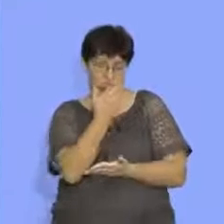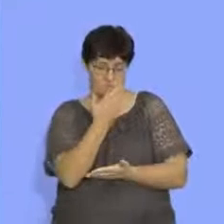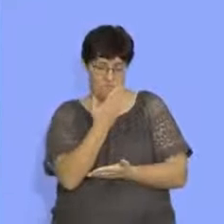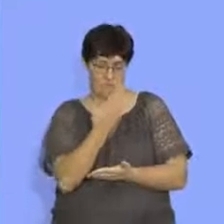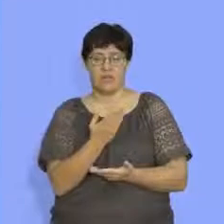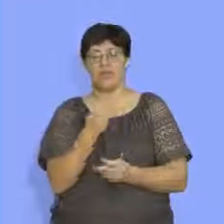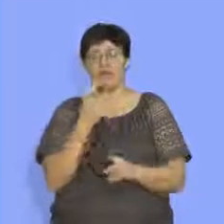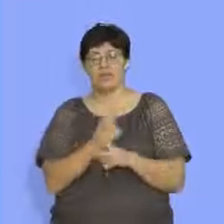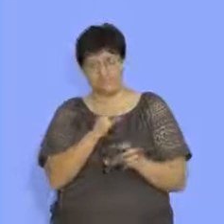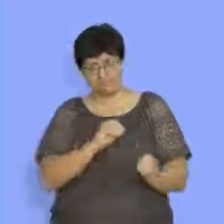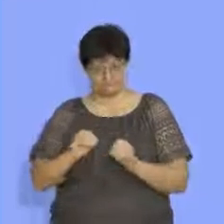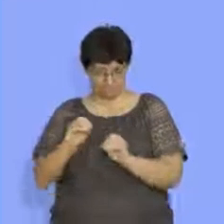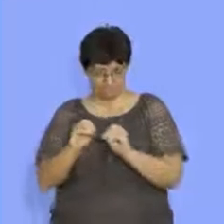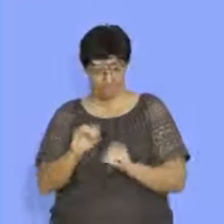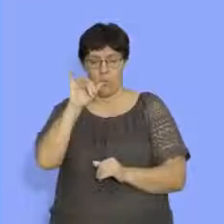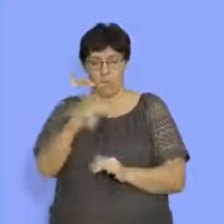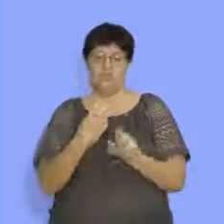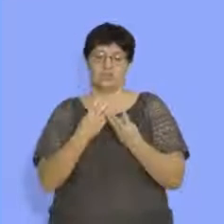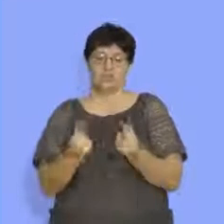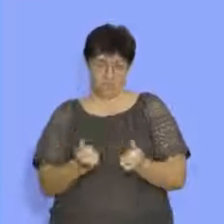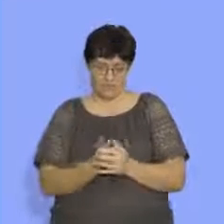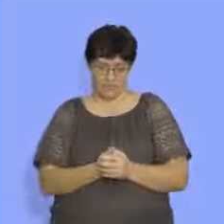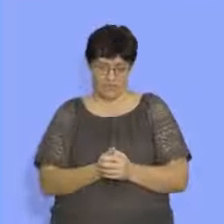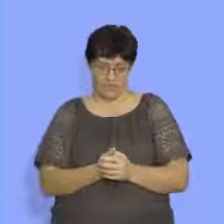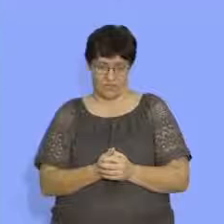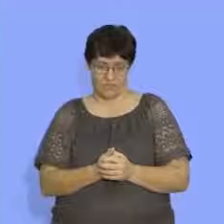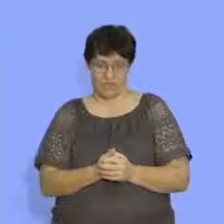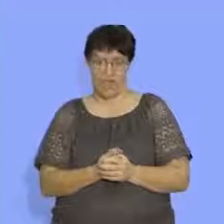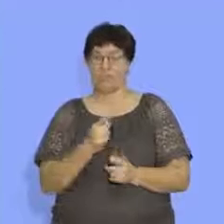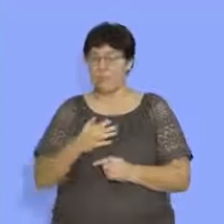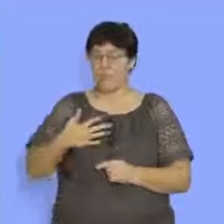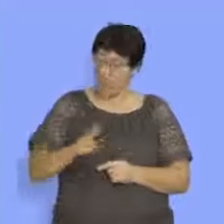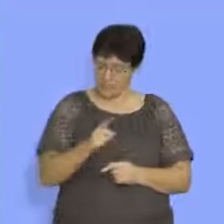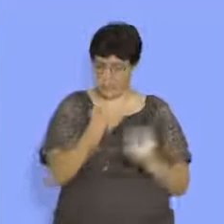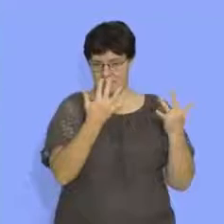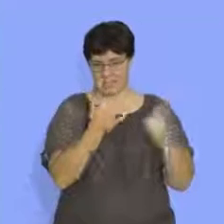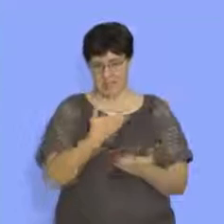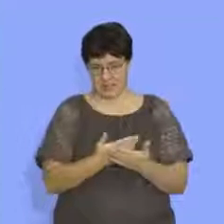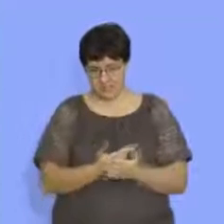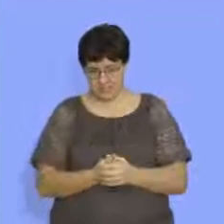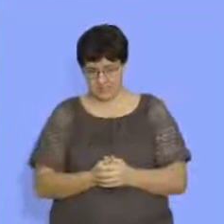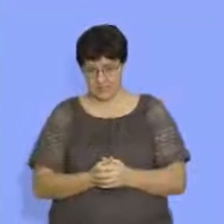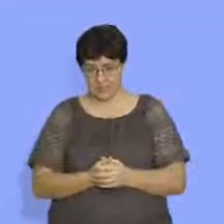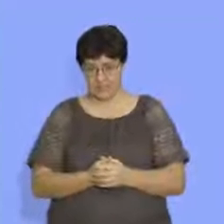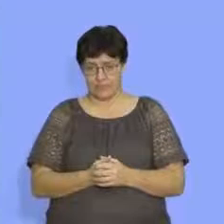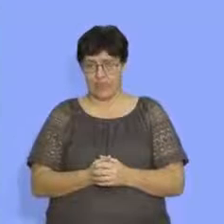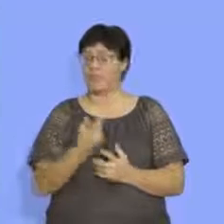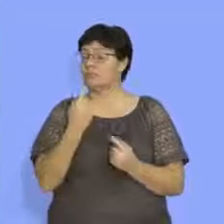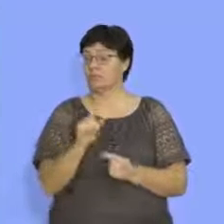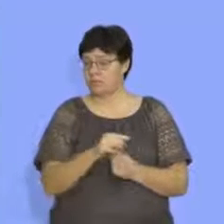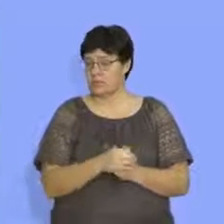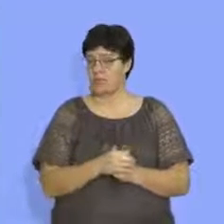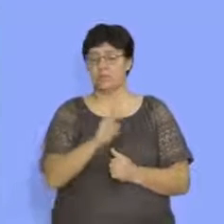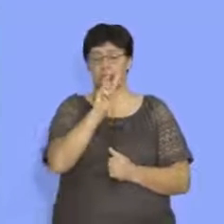the x, and then I will solve y, and then at a later stage work out what I want. So if I do that,